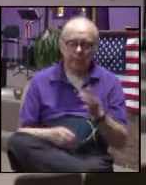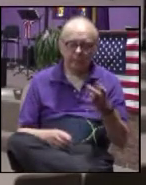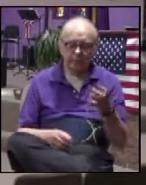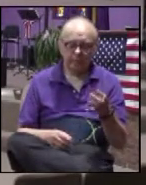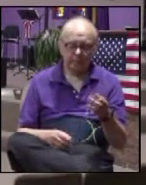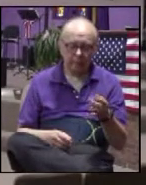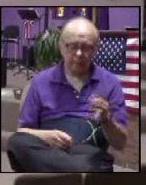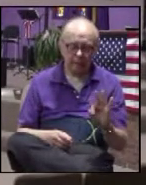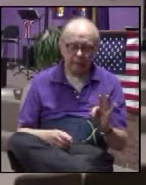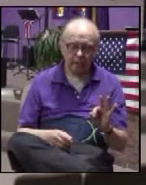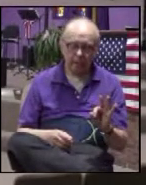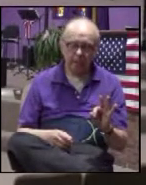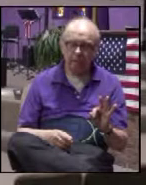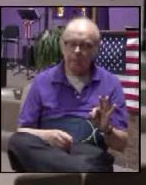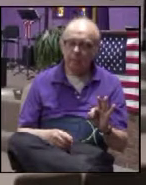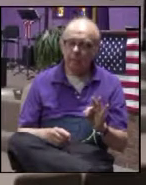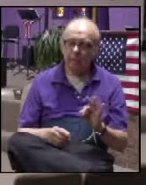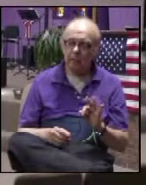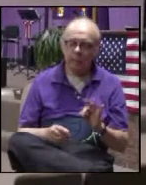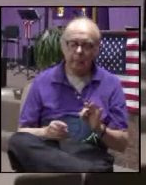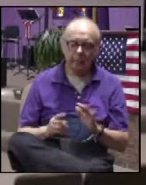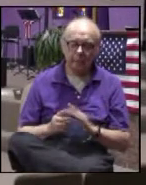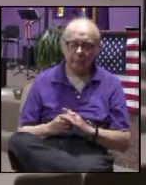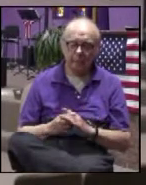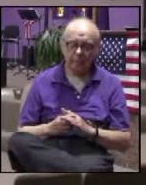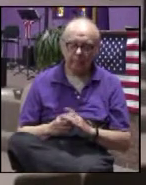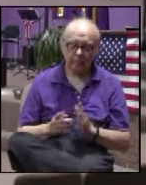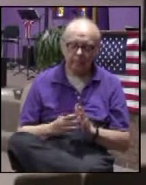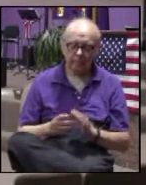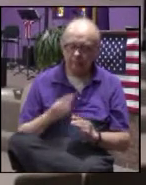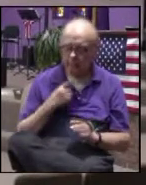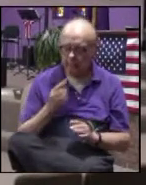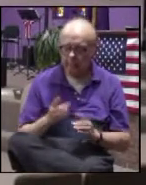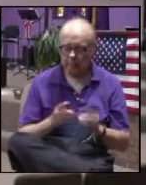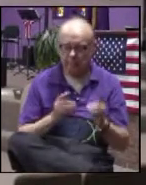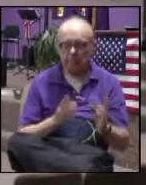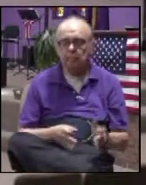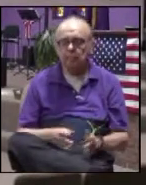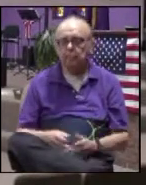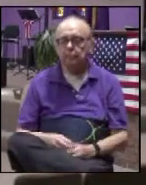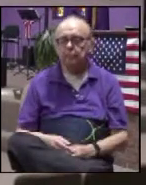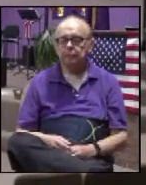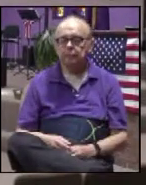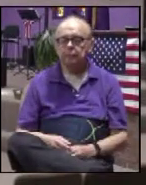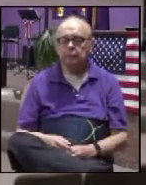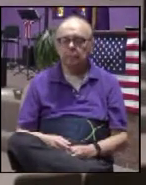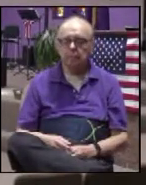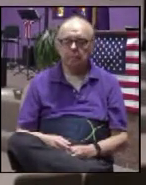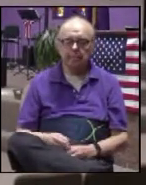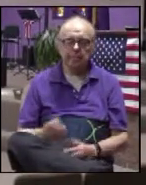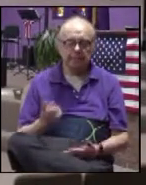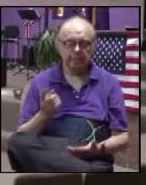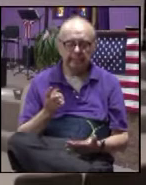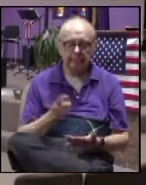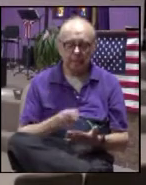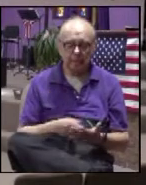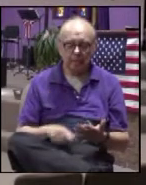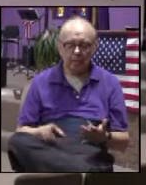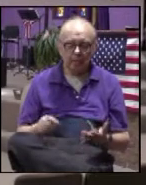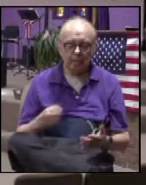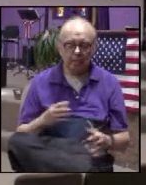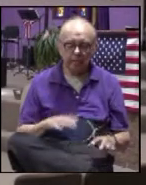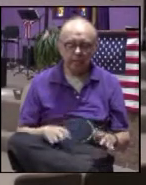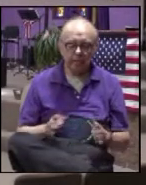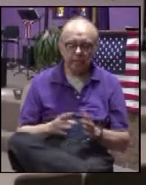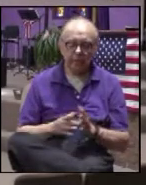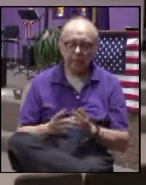19, Jesus begins to tell His disciples, what did He come into the world to